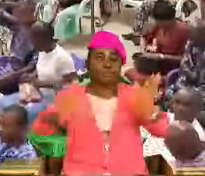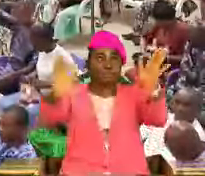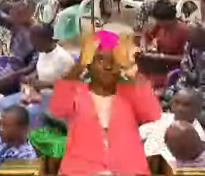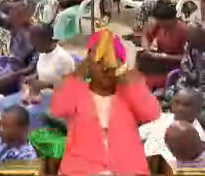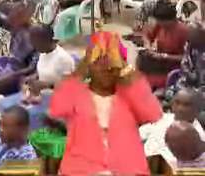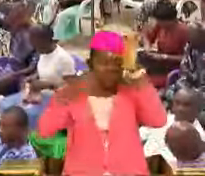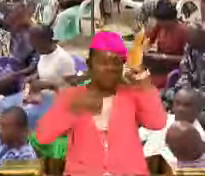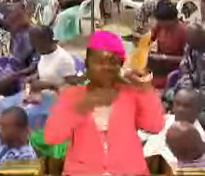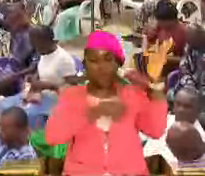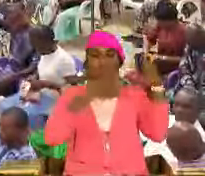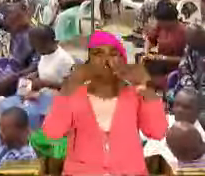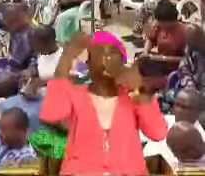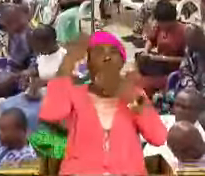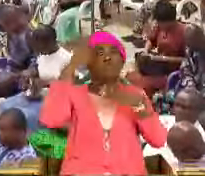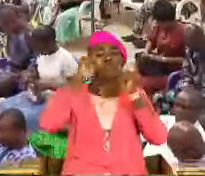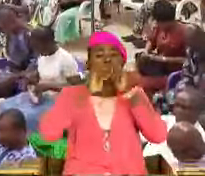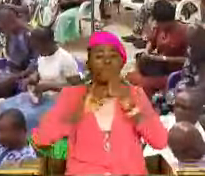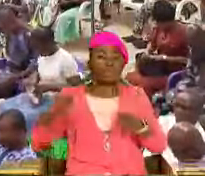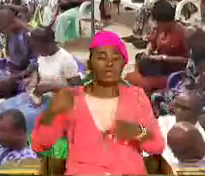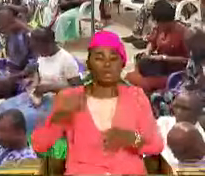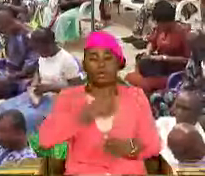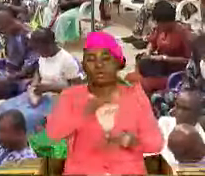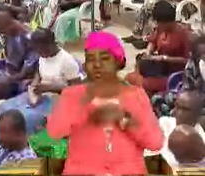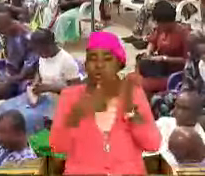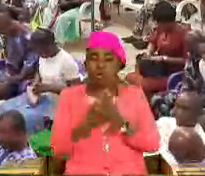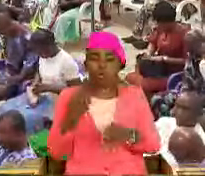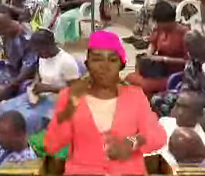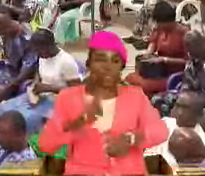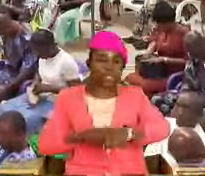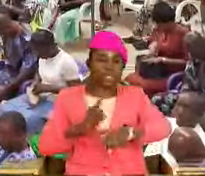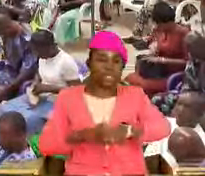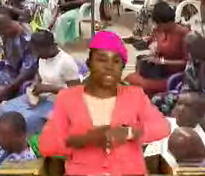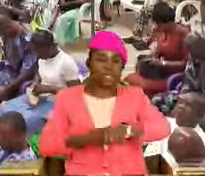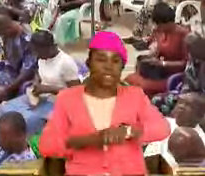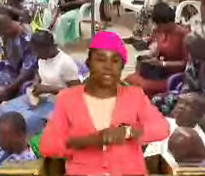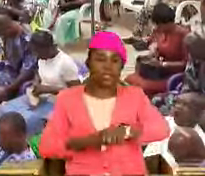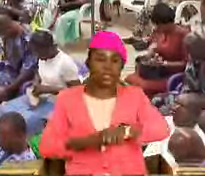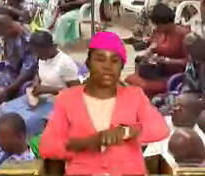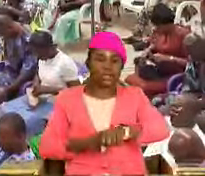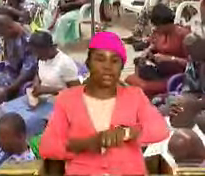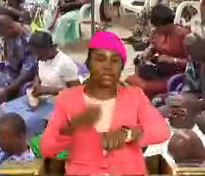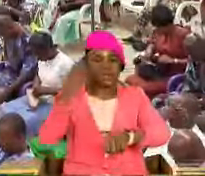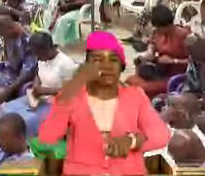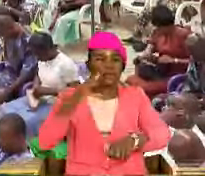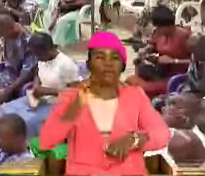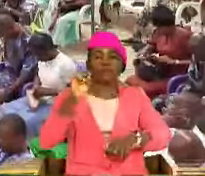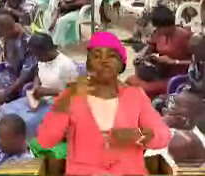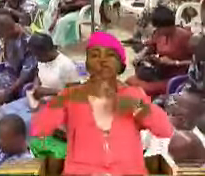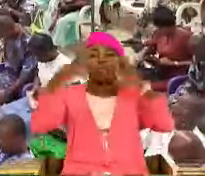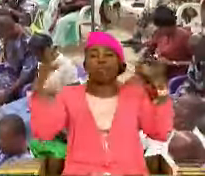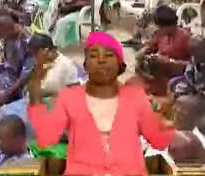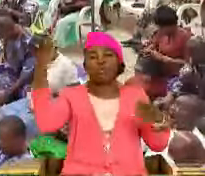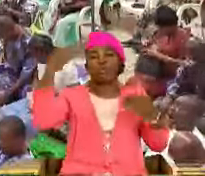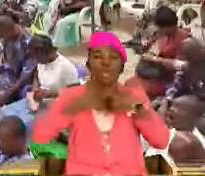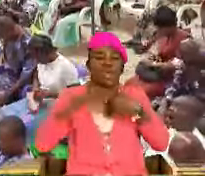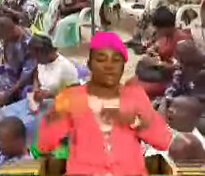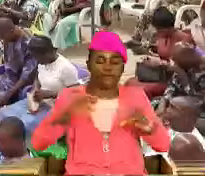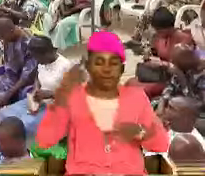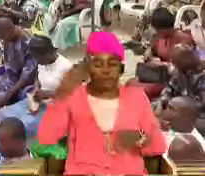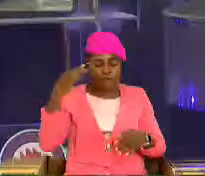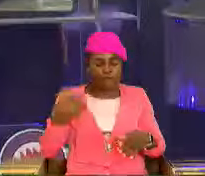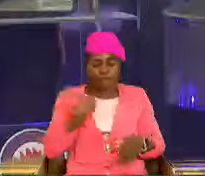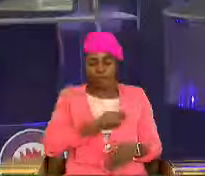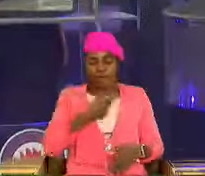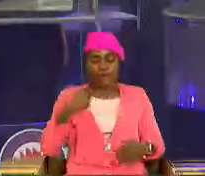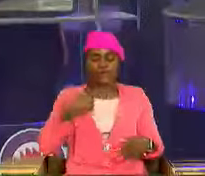we thank you for blessing us all the time as of so much you've done for us we brought this before you